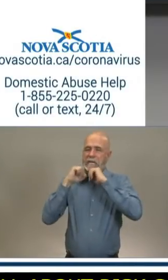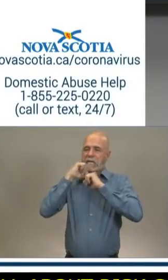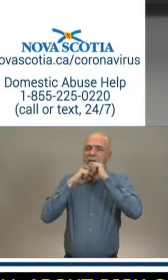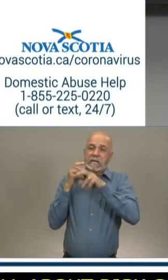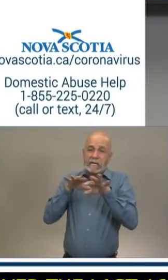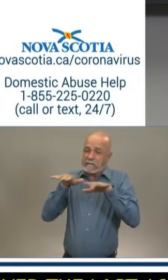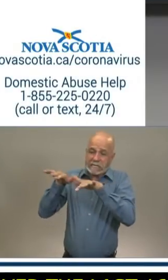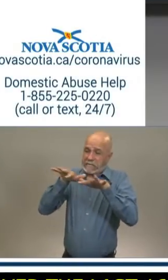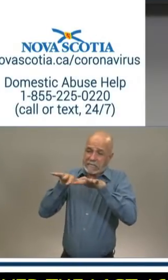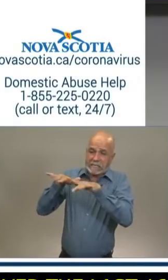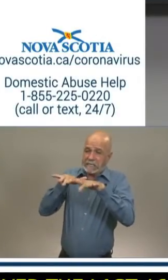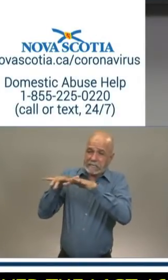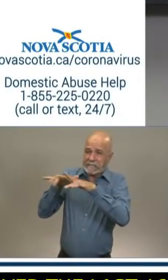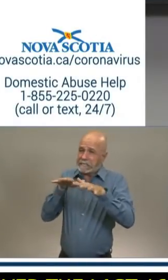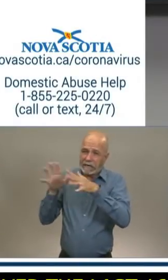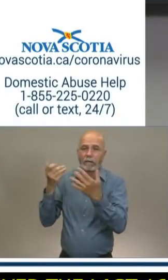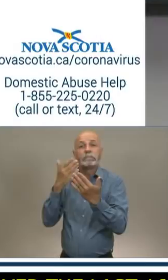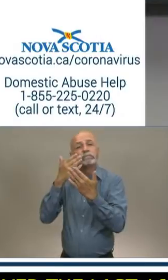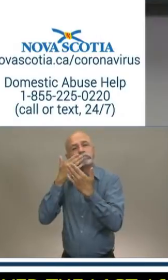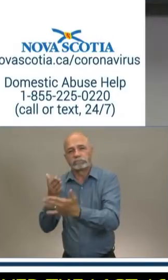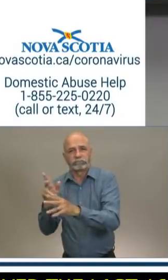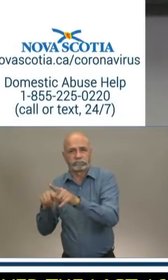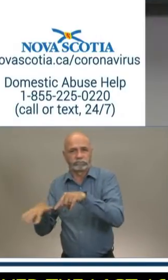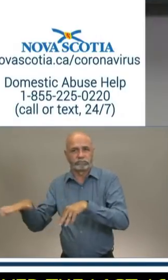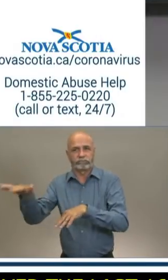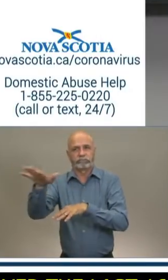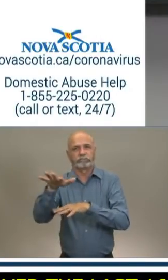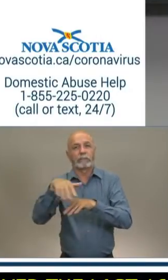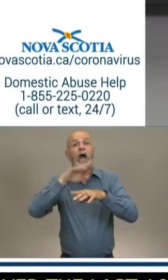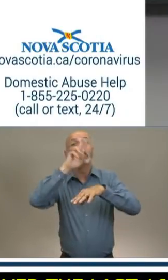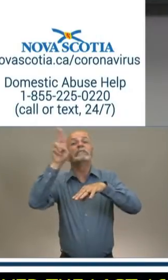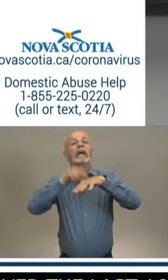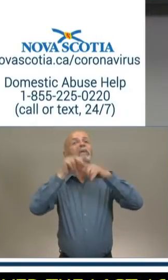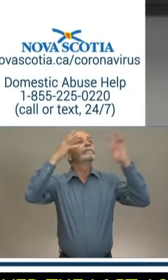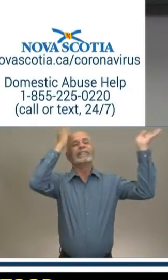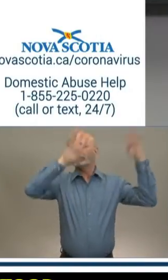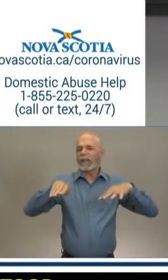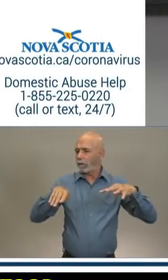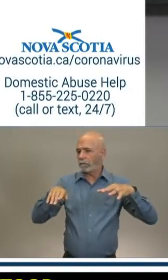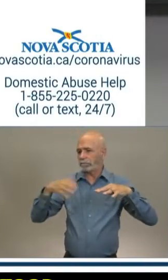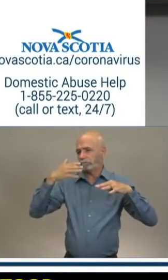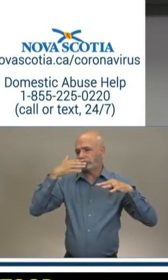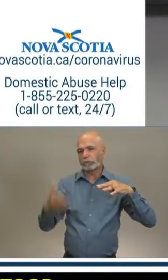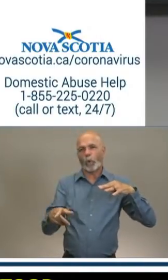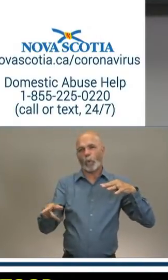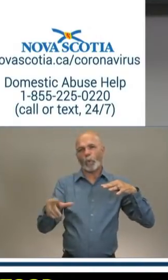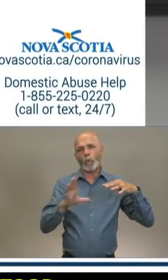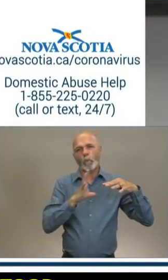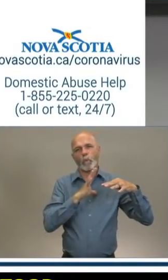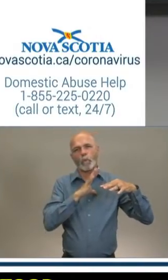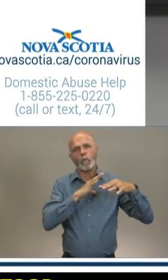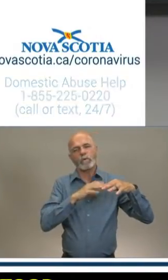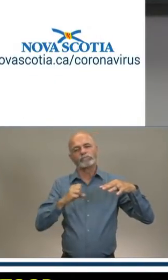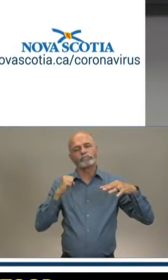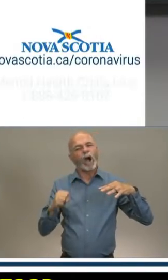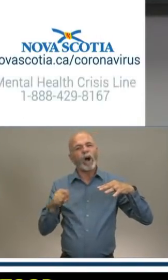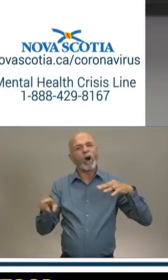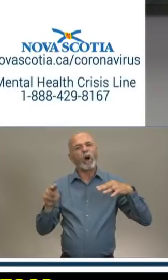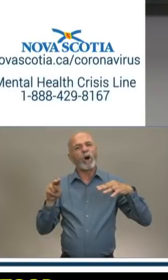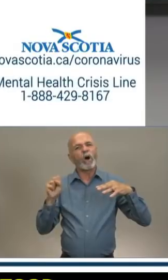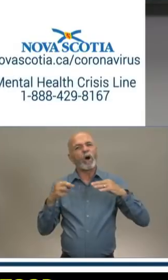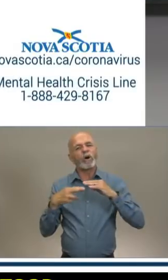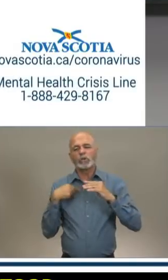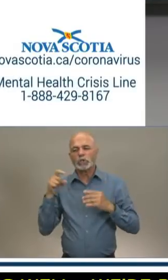looked at in recent national and even international media, looking at Nova Scotia as a model of success about how